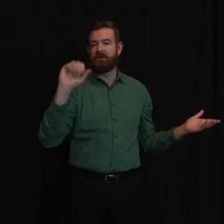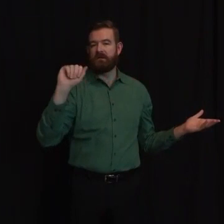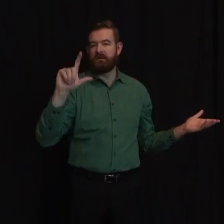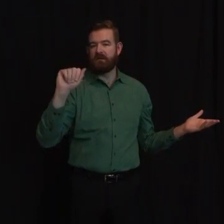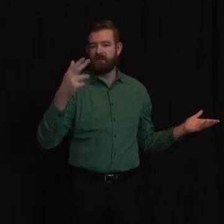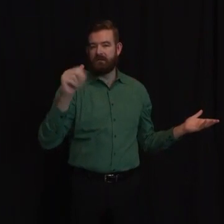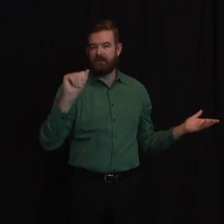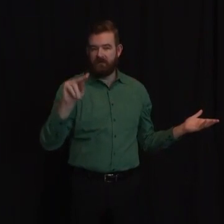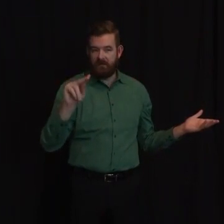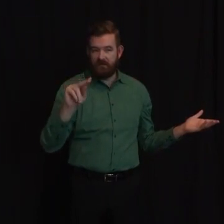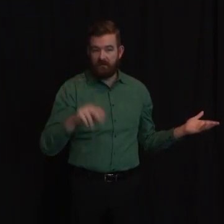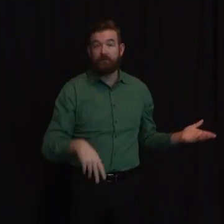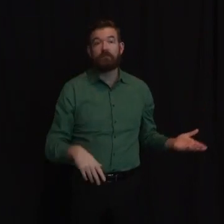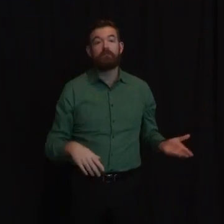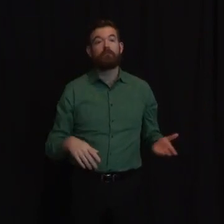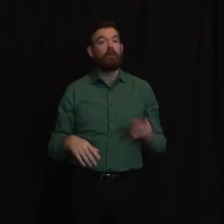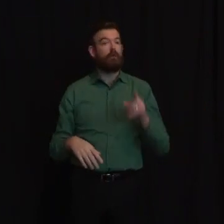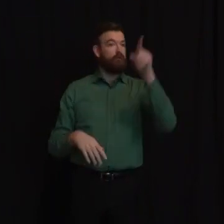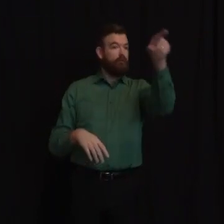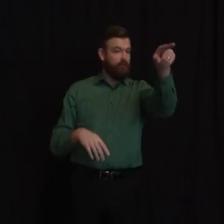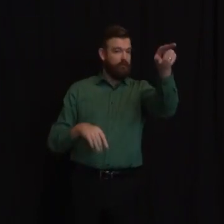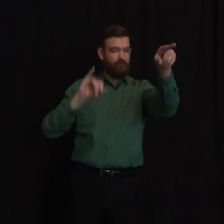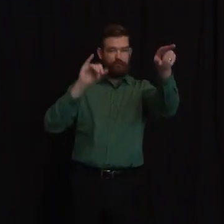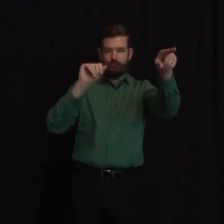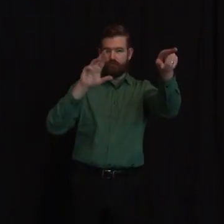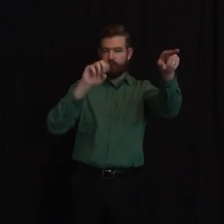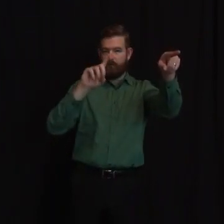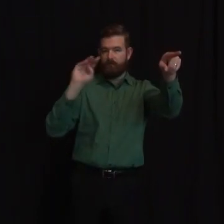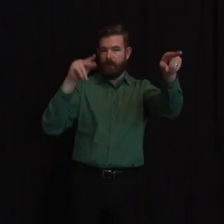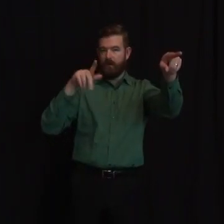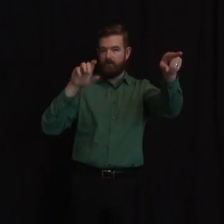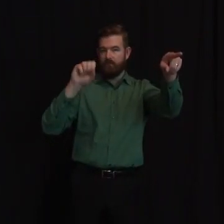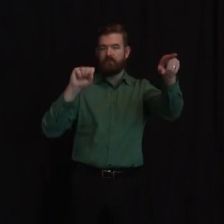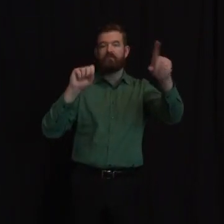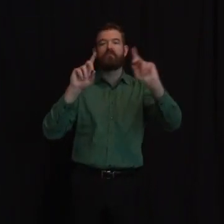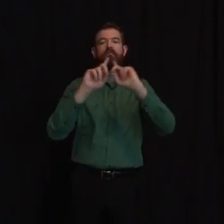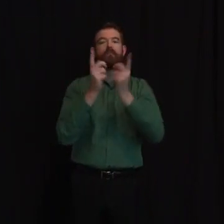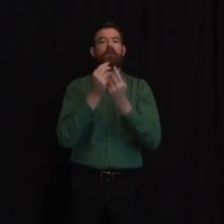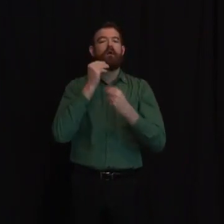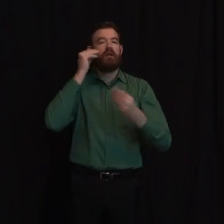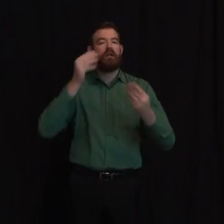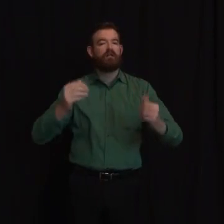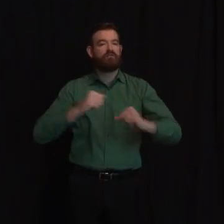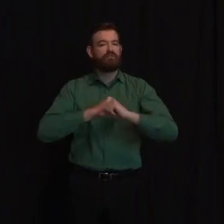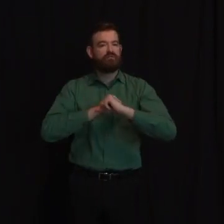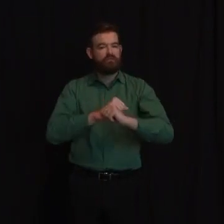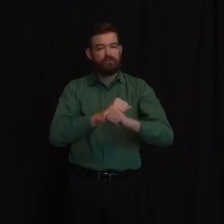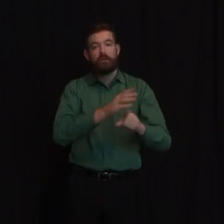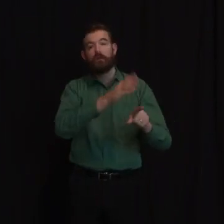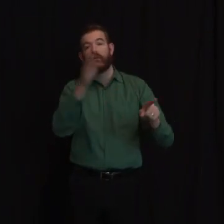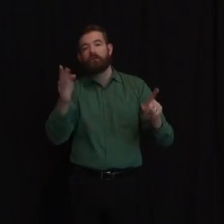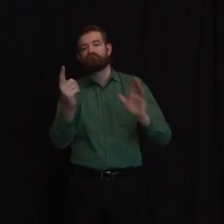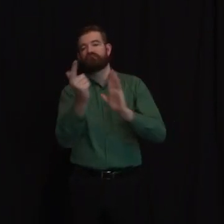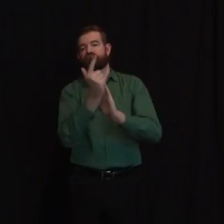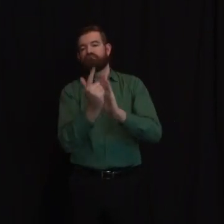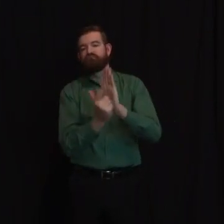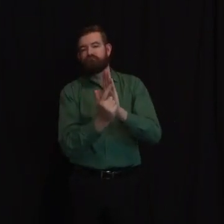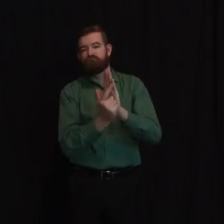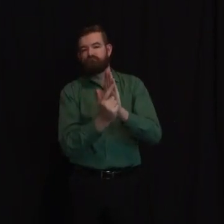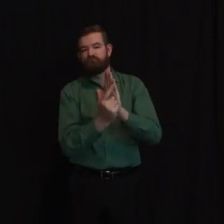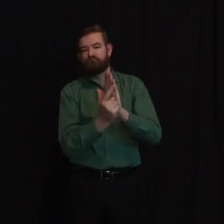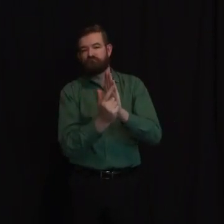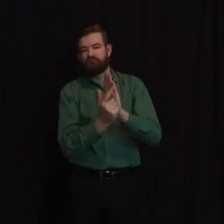the Department of Homeland Security and Preparedness, Deputy Counsel Paramila Garg here to help us answer your questions. We're going to